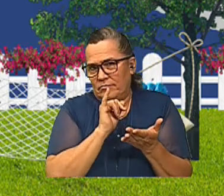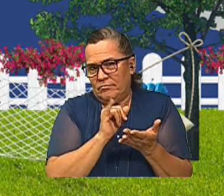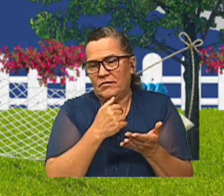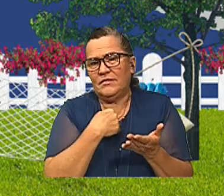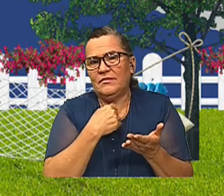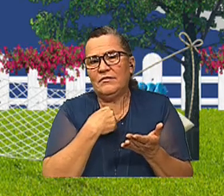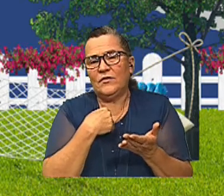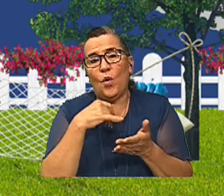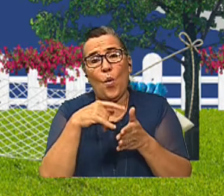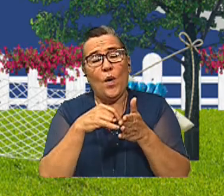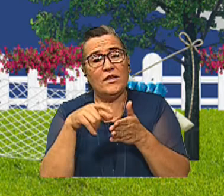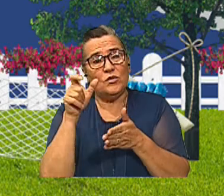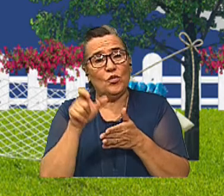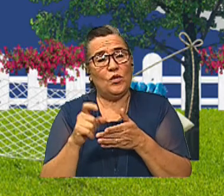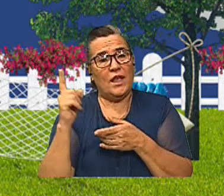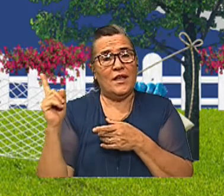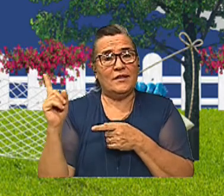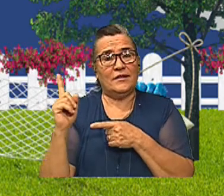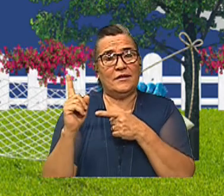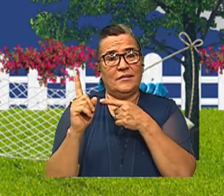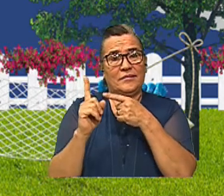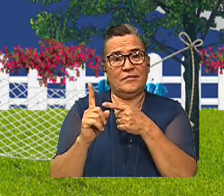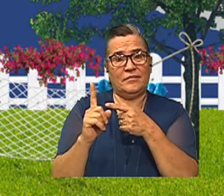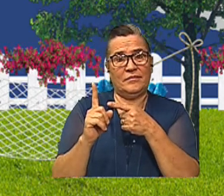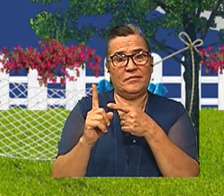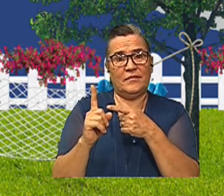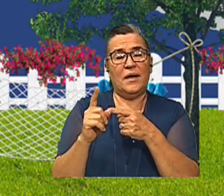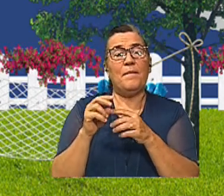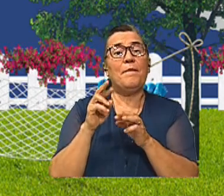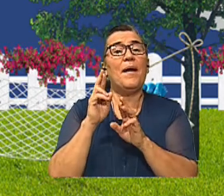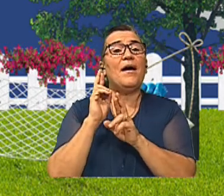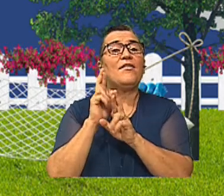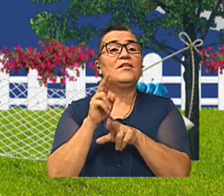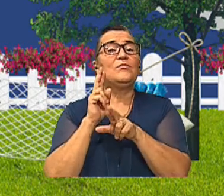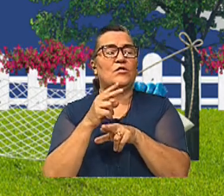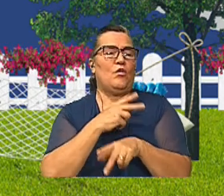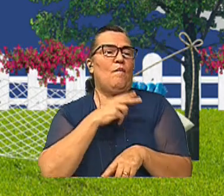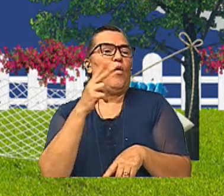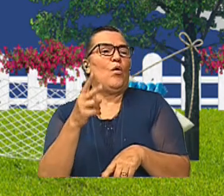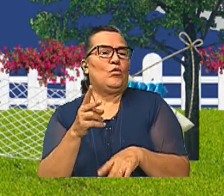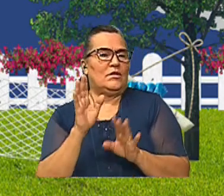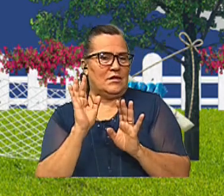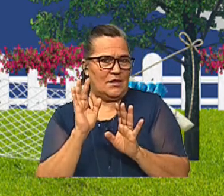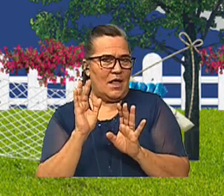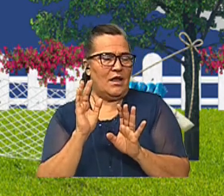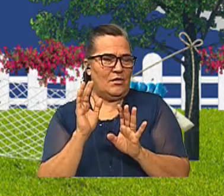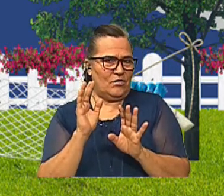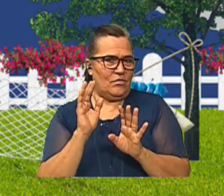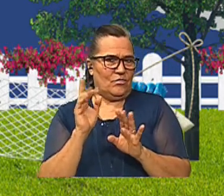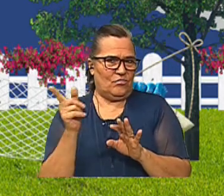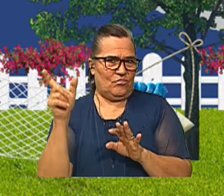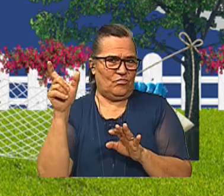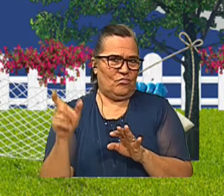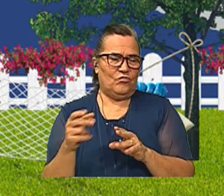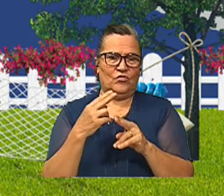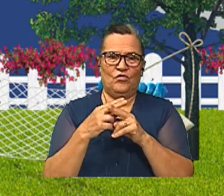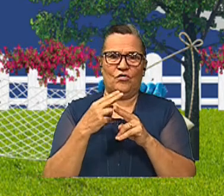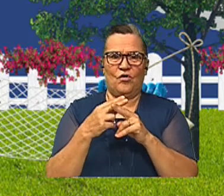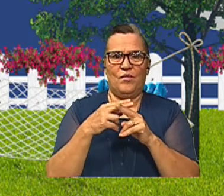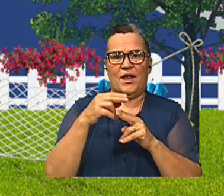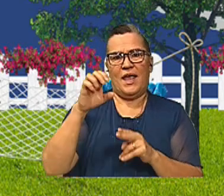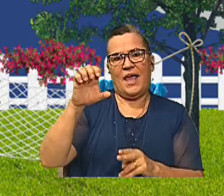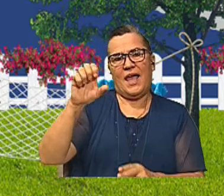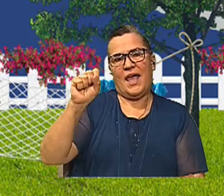a student who is going to answer them. He's a volunteer, right? So his name is